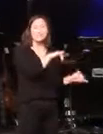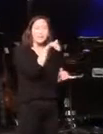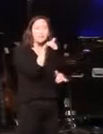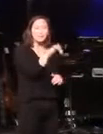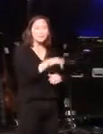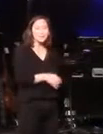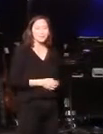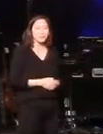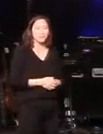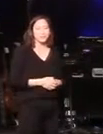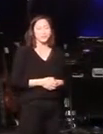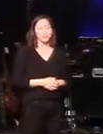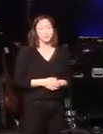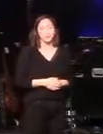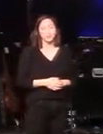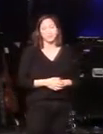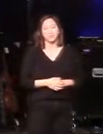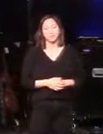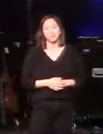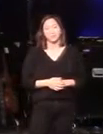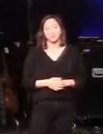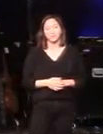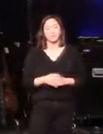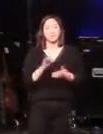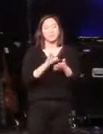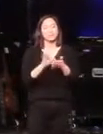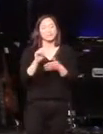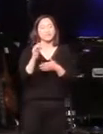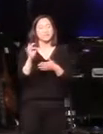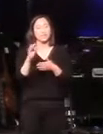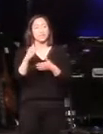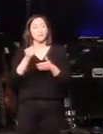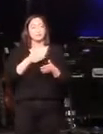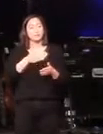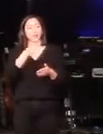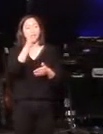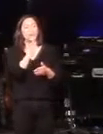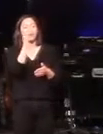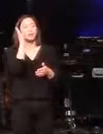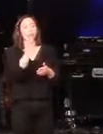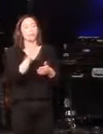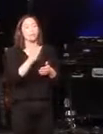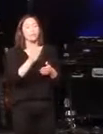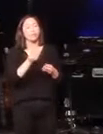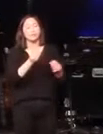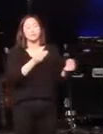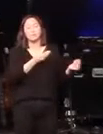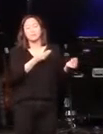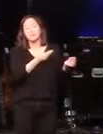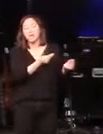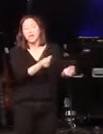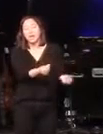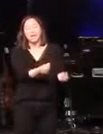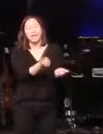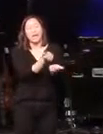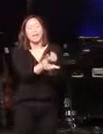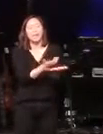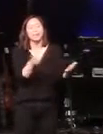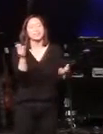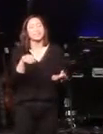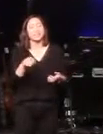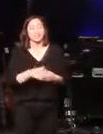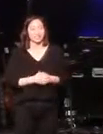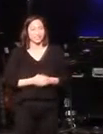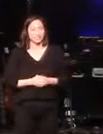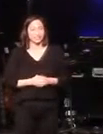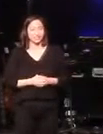wants you to do well. Verse 19, and my God will supply every need of yours according to his